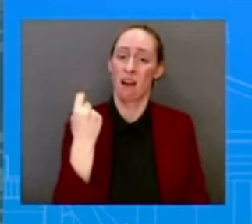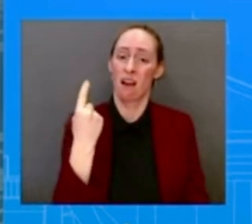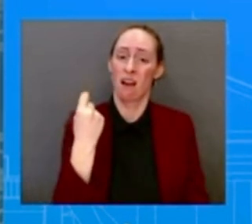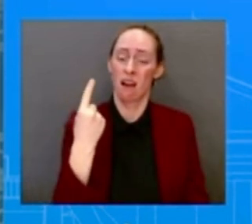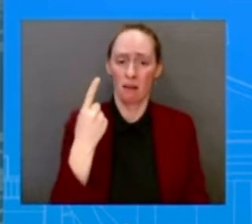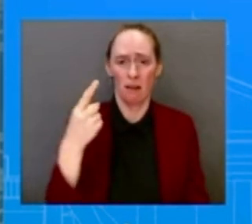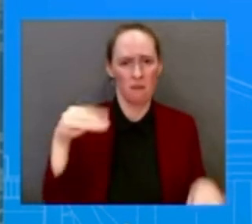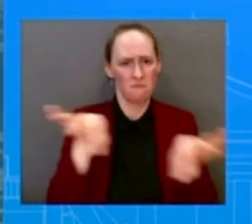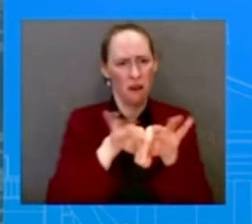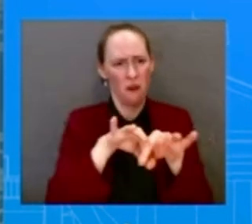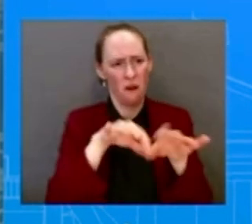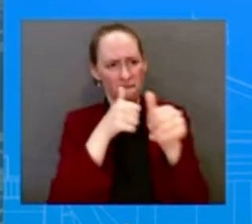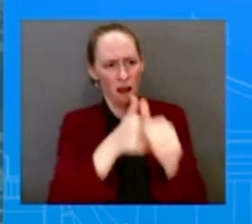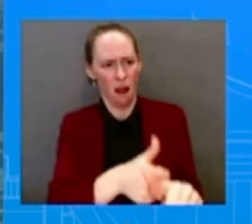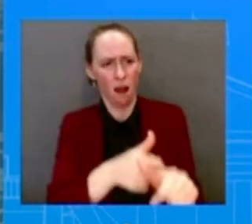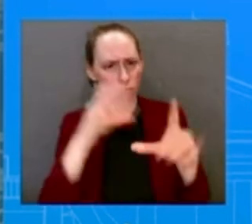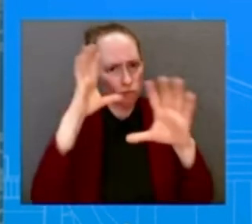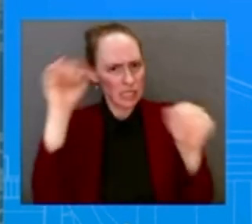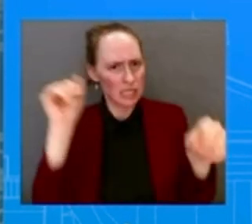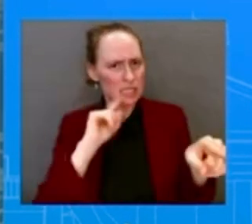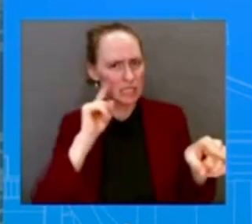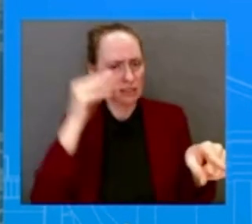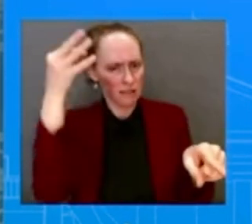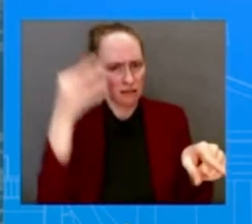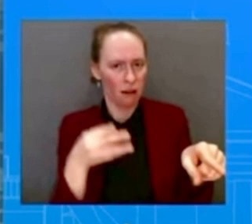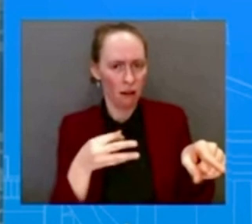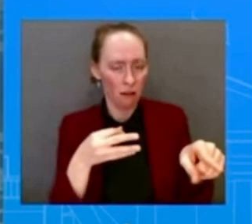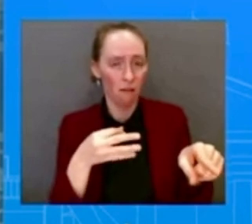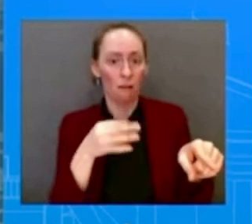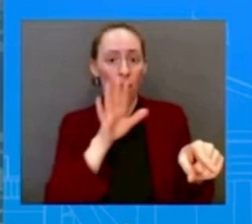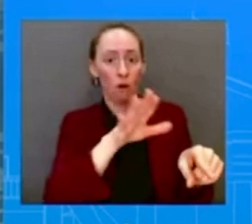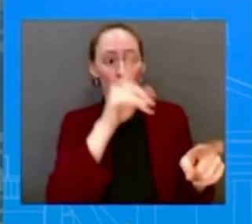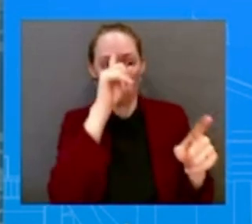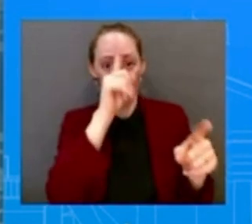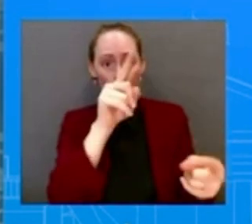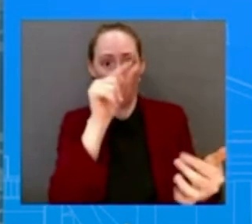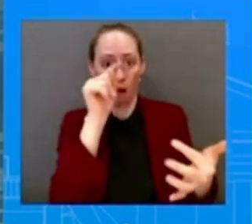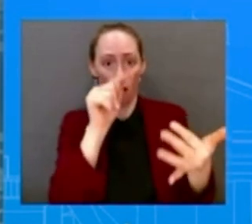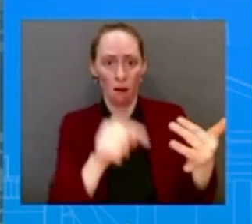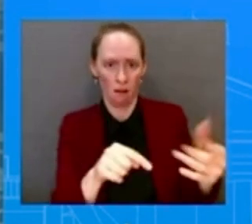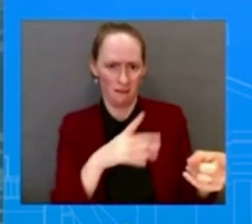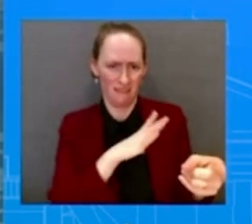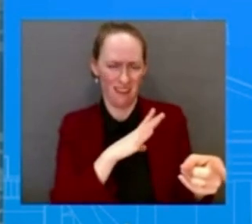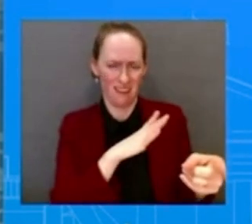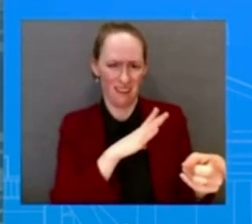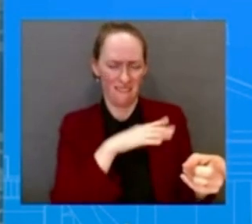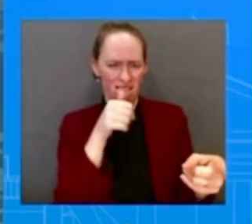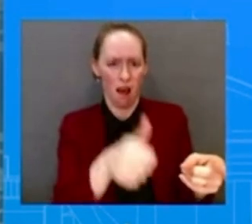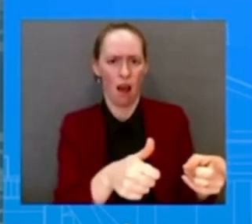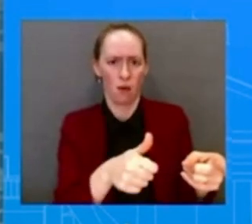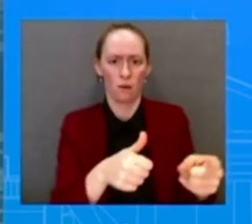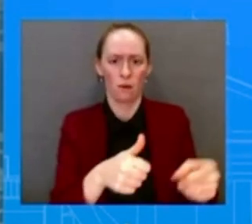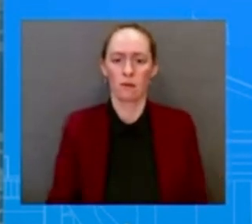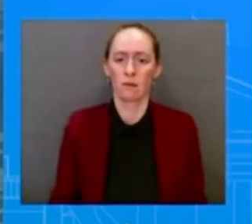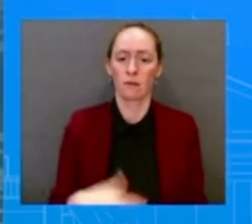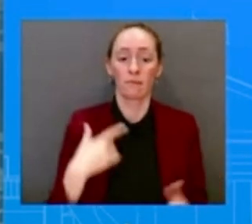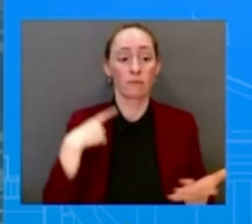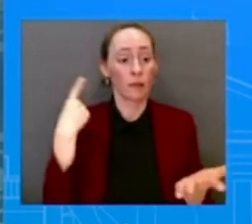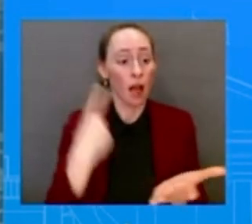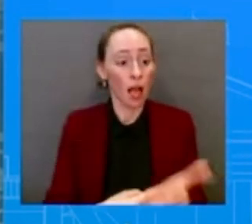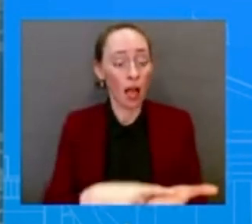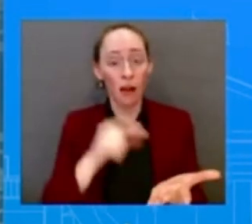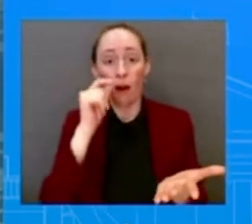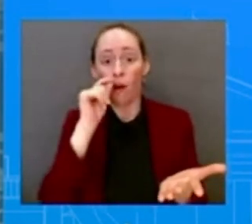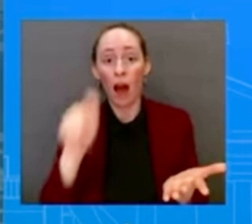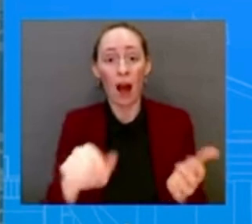determination of what is acceptable to the Ukrainian people. Nothing about Ukraine without Ukraine. So President Biden